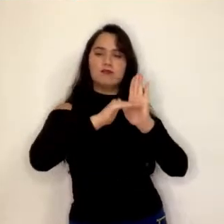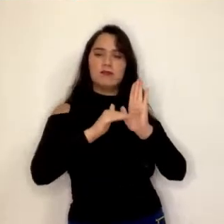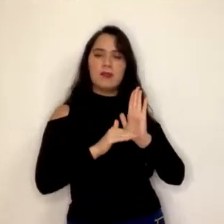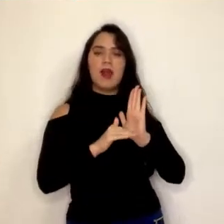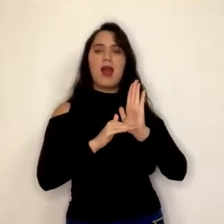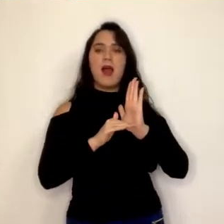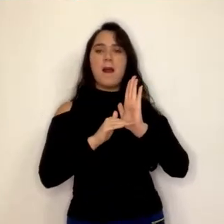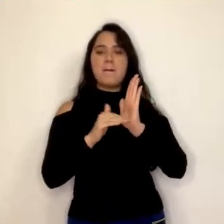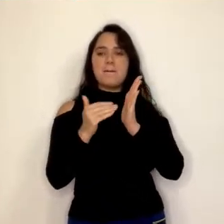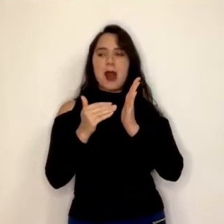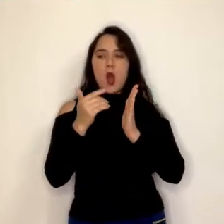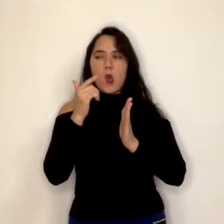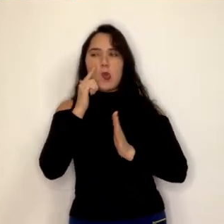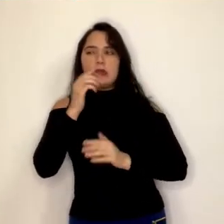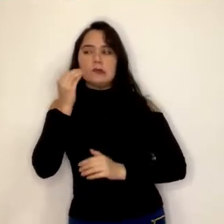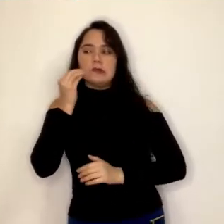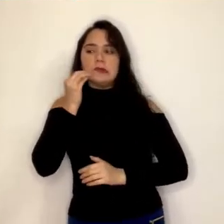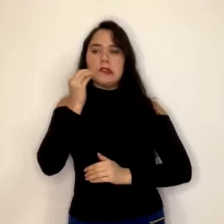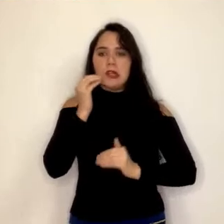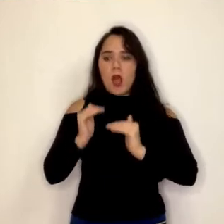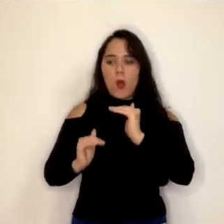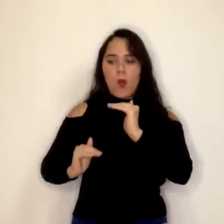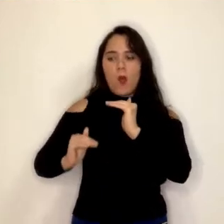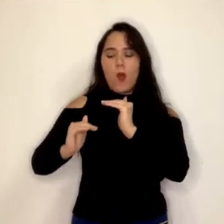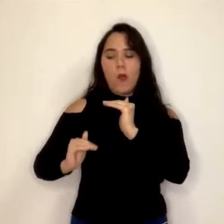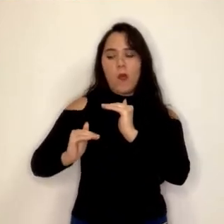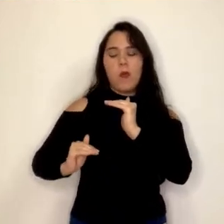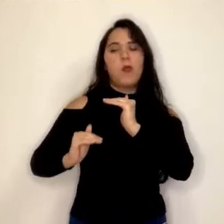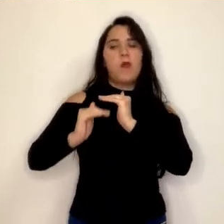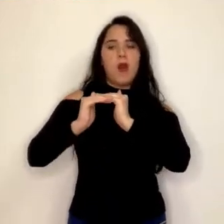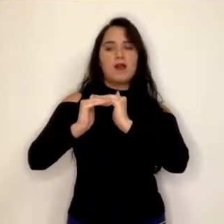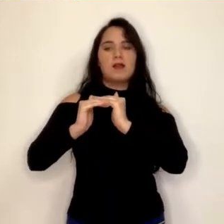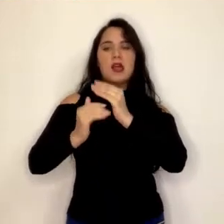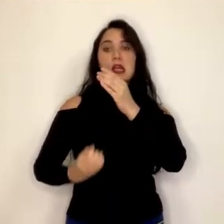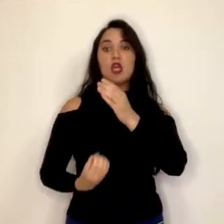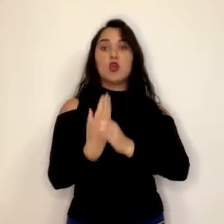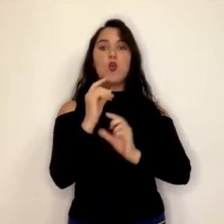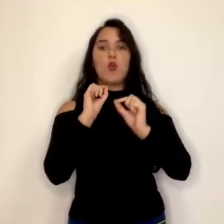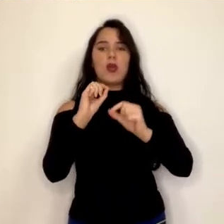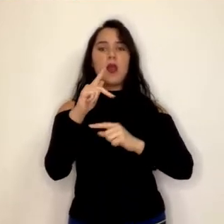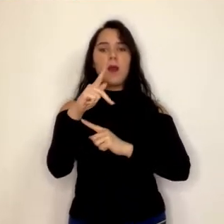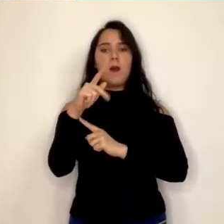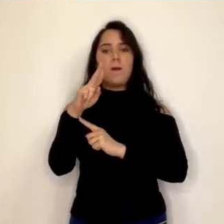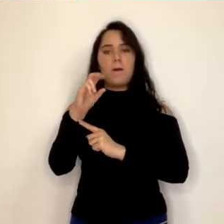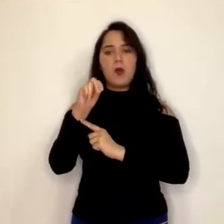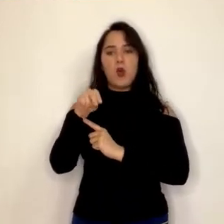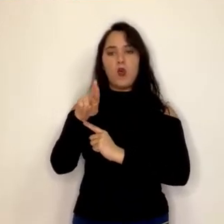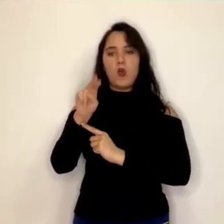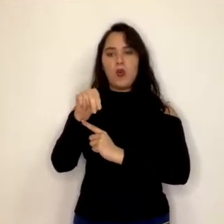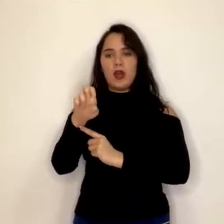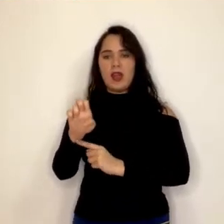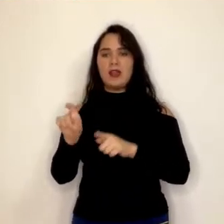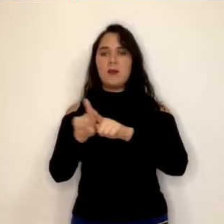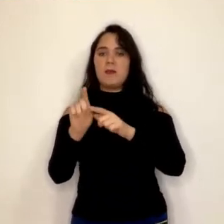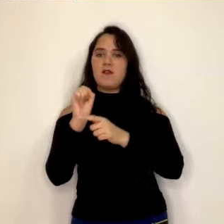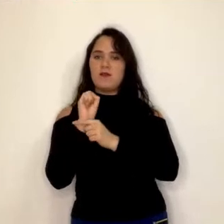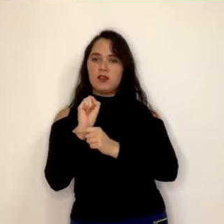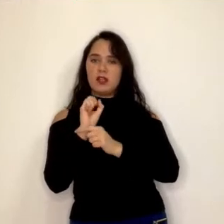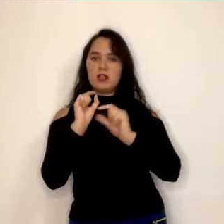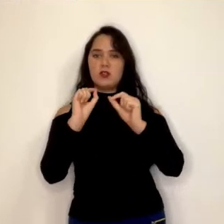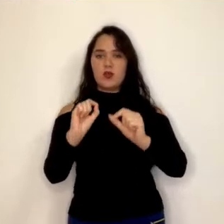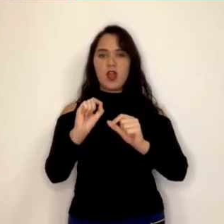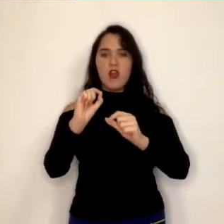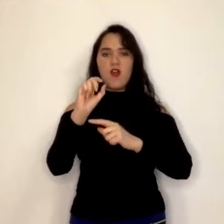as a departing point to promote a more equalitarian country. The ProUni strengthened the